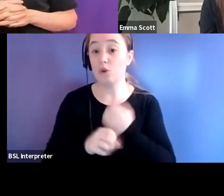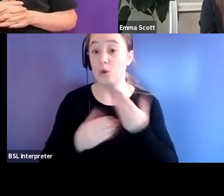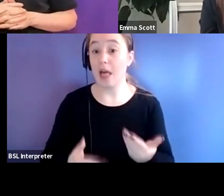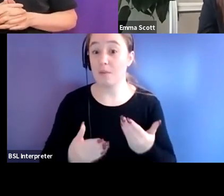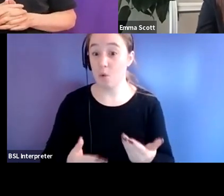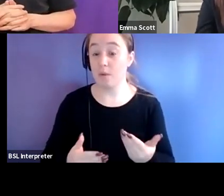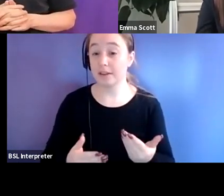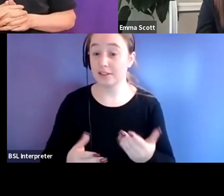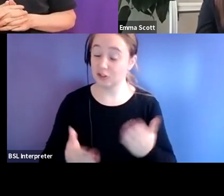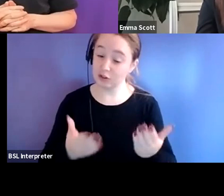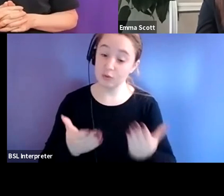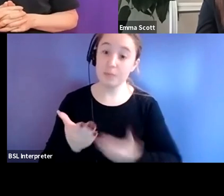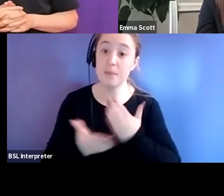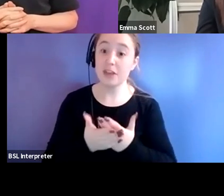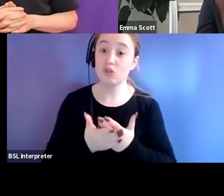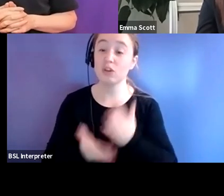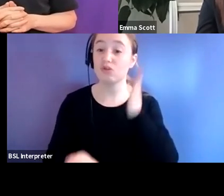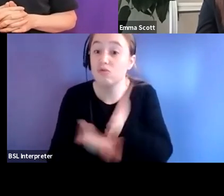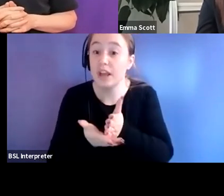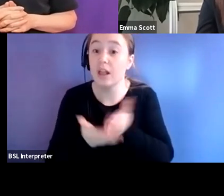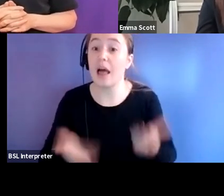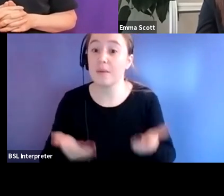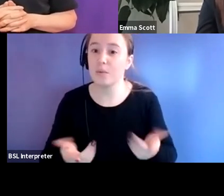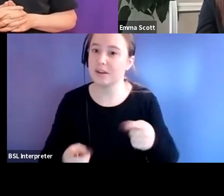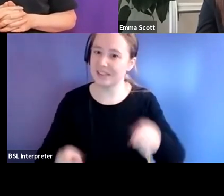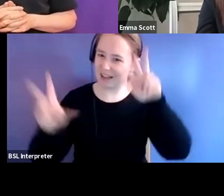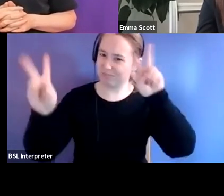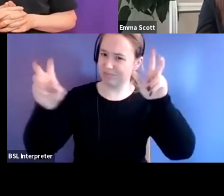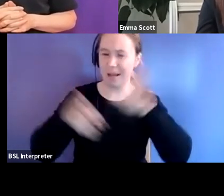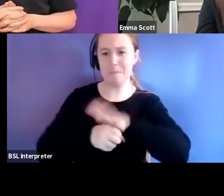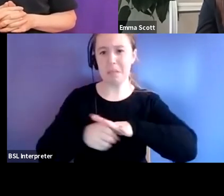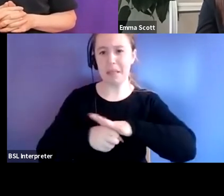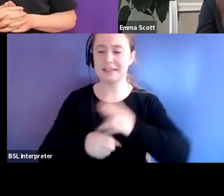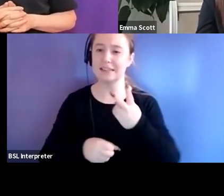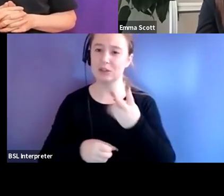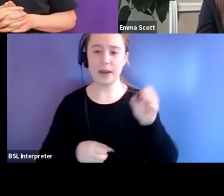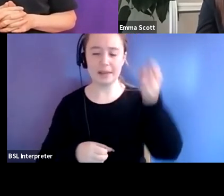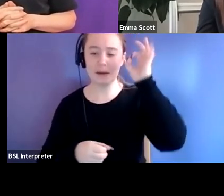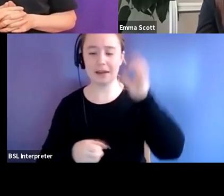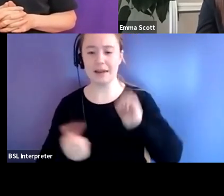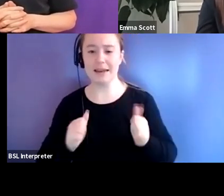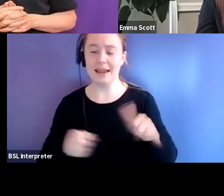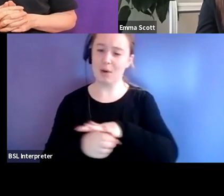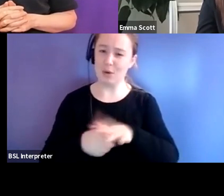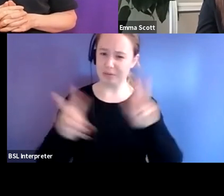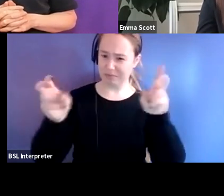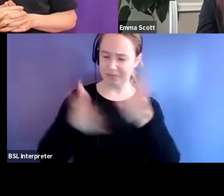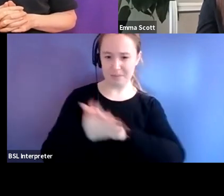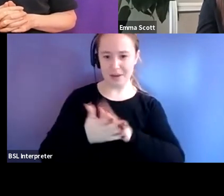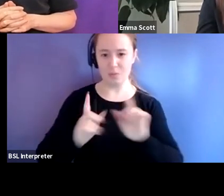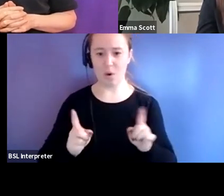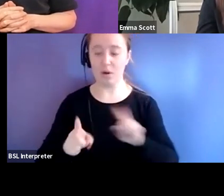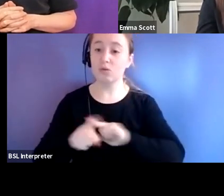that to life and make it real for people, because as I said, it's quite a nebulous concept. 20-minute neighbourhoods helps, but we're trying to align